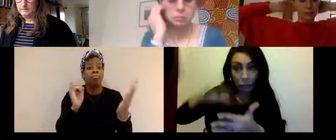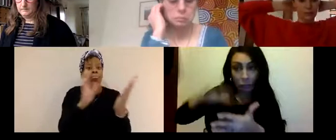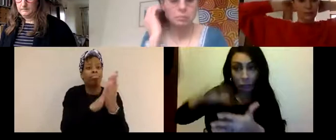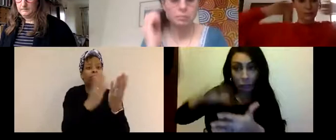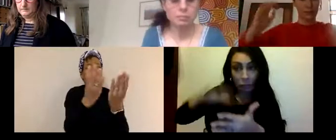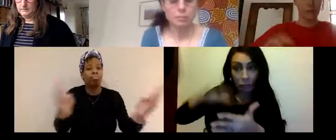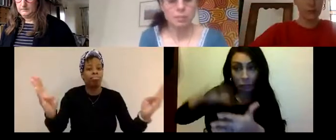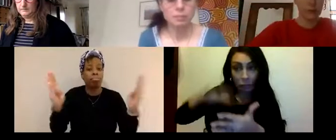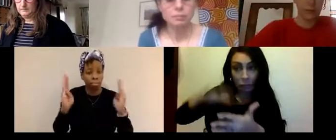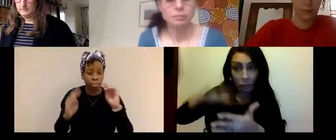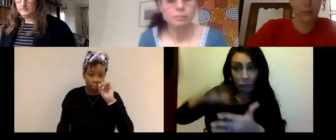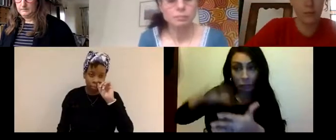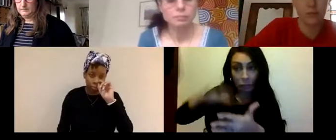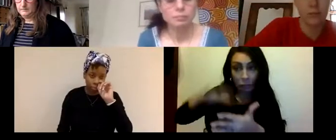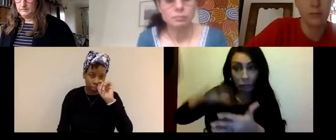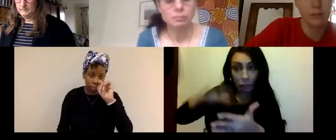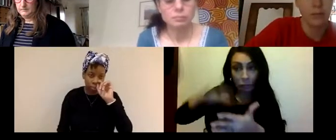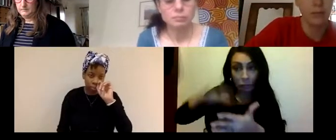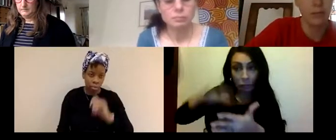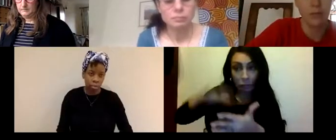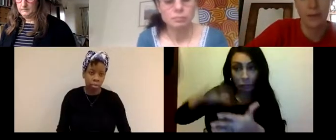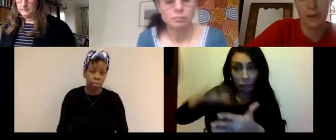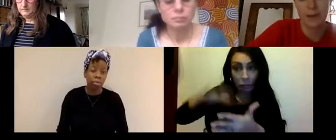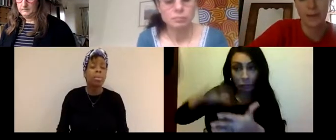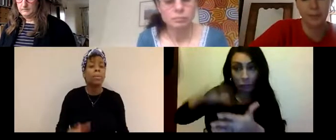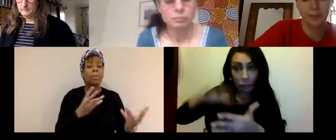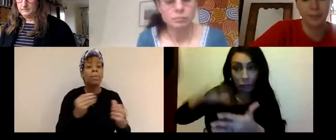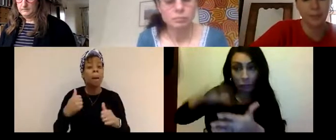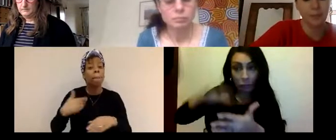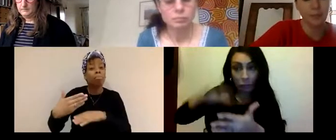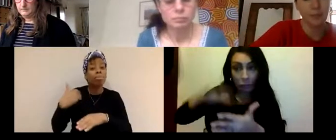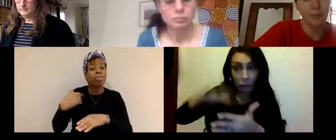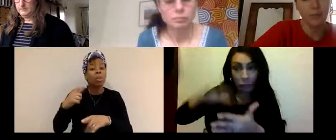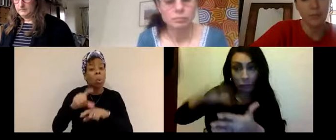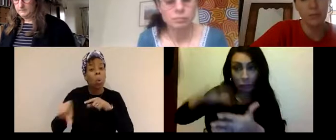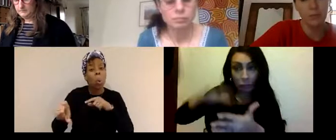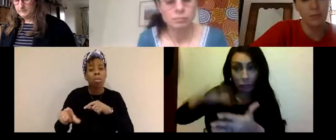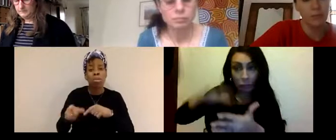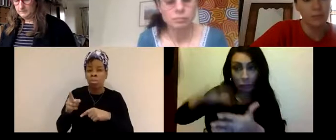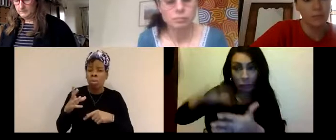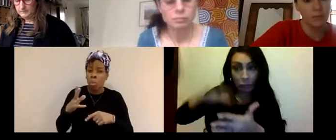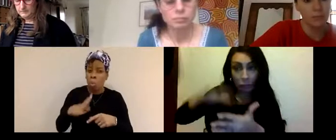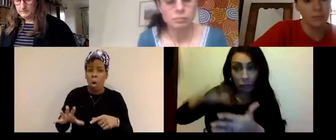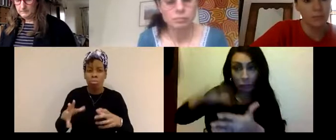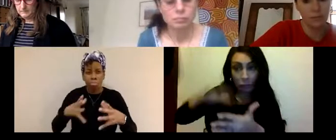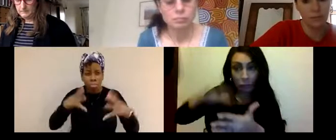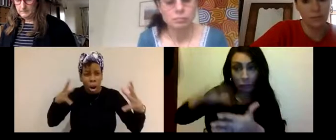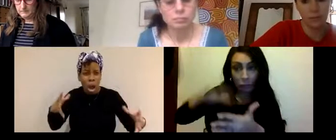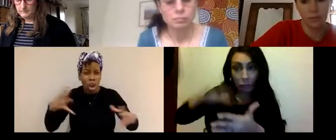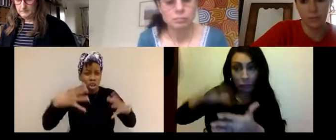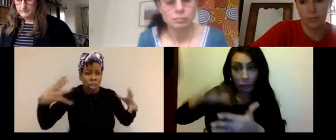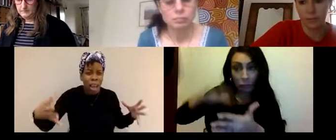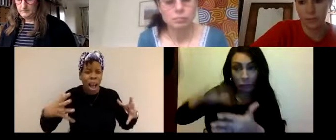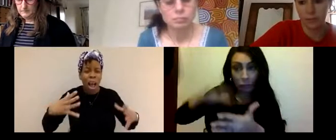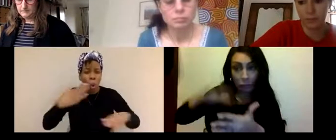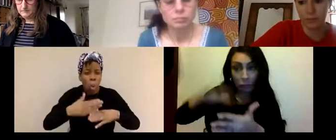with on previous courses have wanted to make larger scale work or work within their own